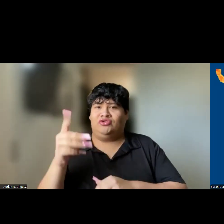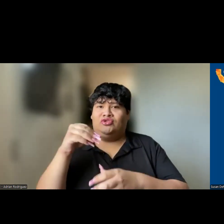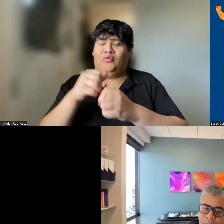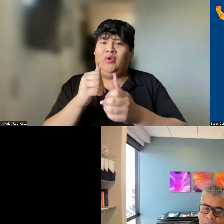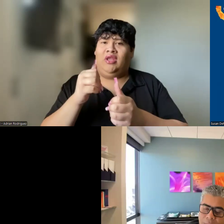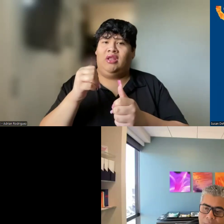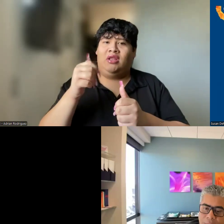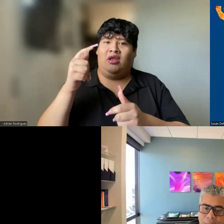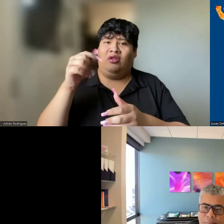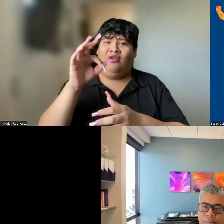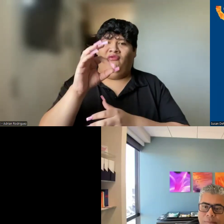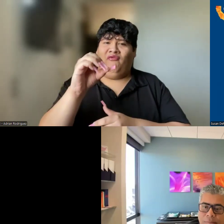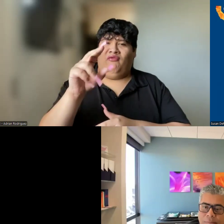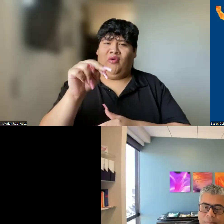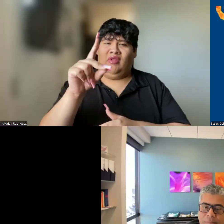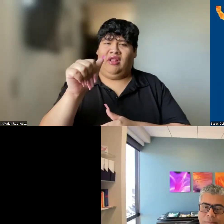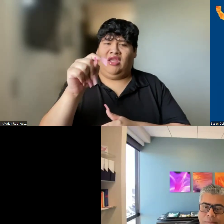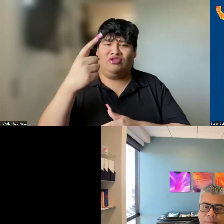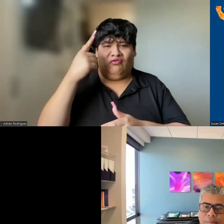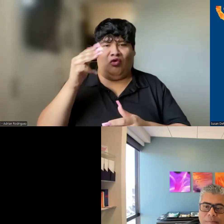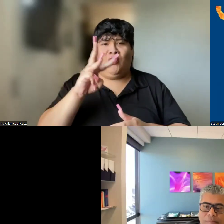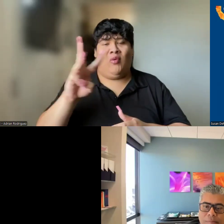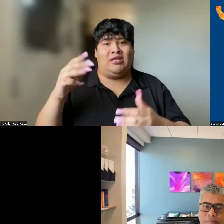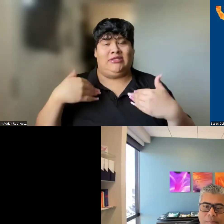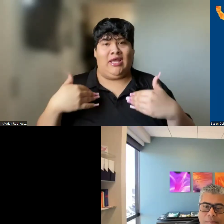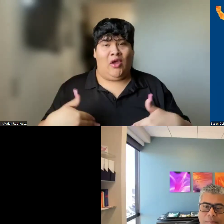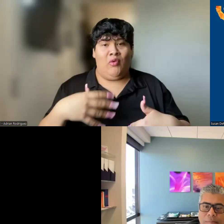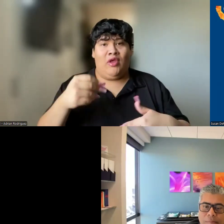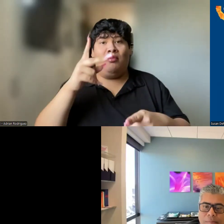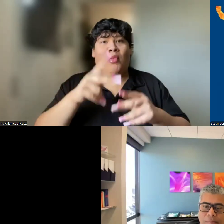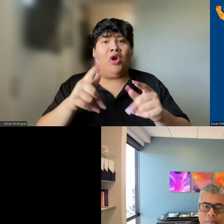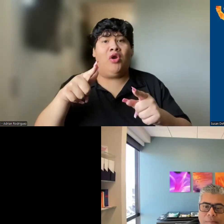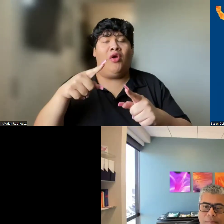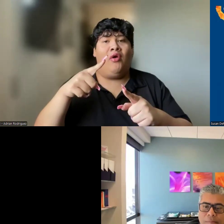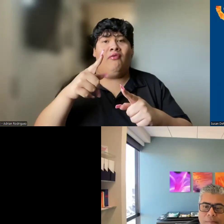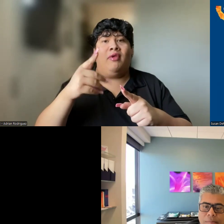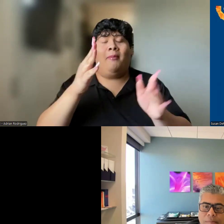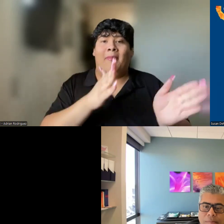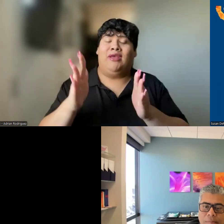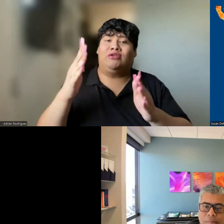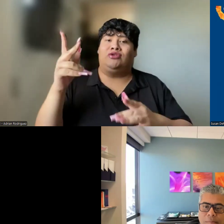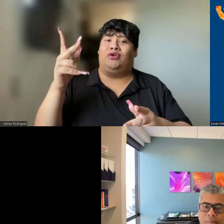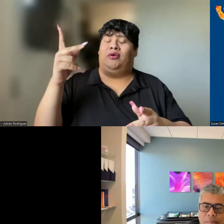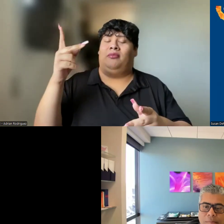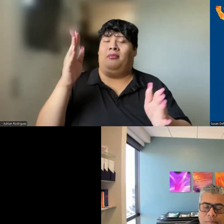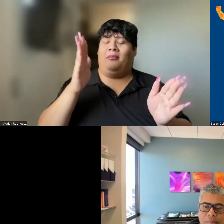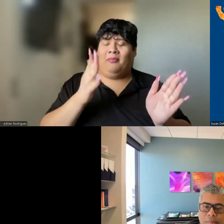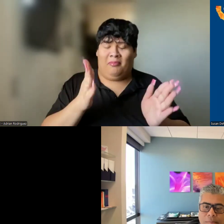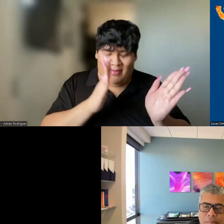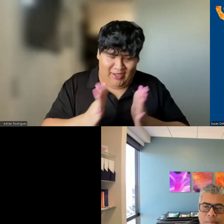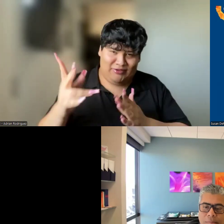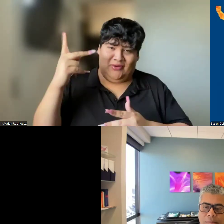West Foundation and West Health, and has been part of the Master Plan for Aging since the very